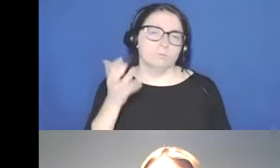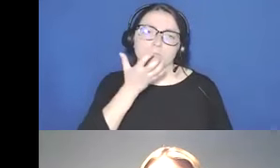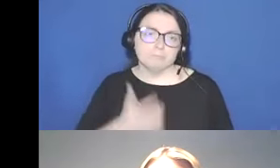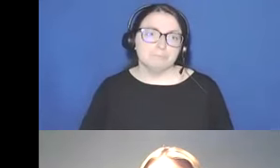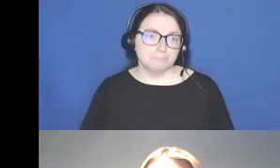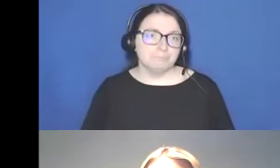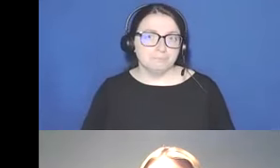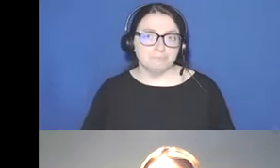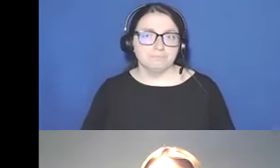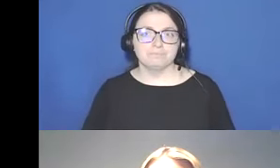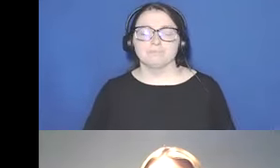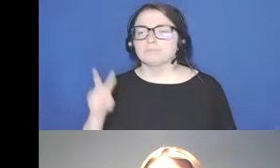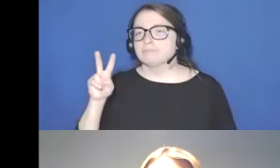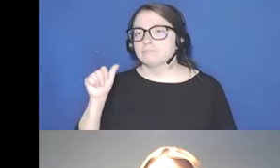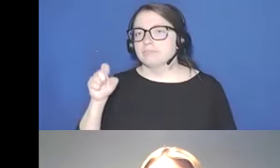Wonderful.